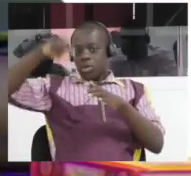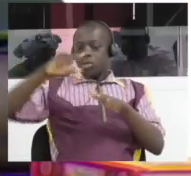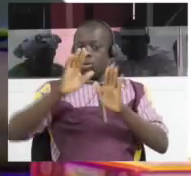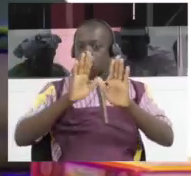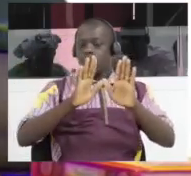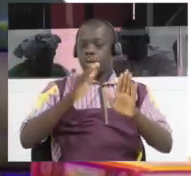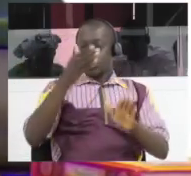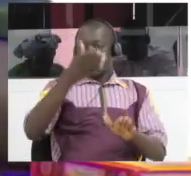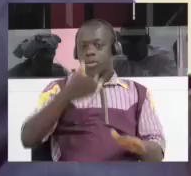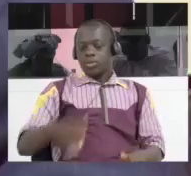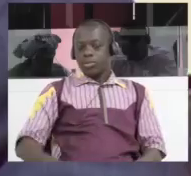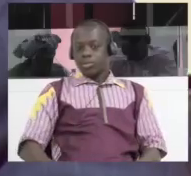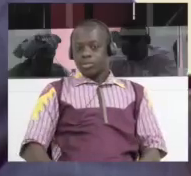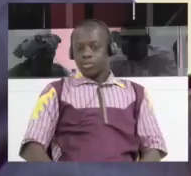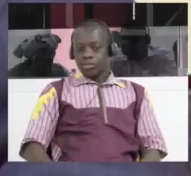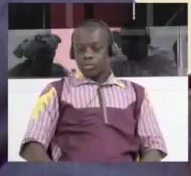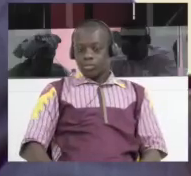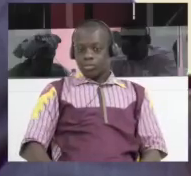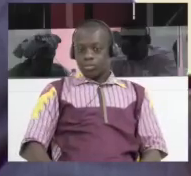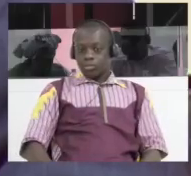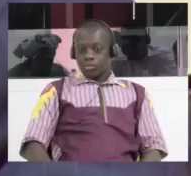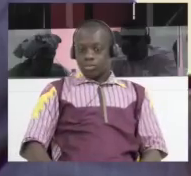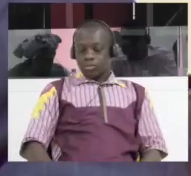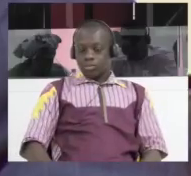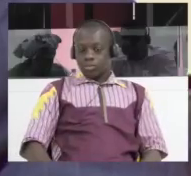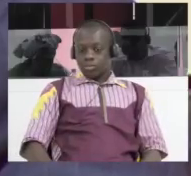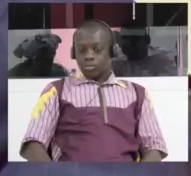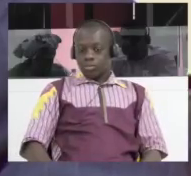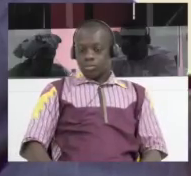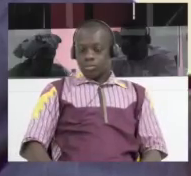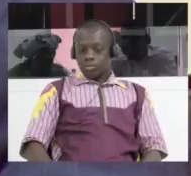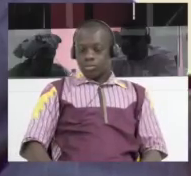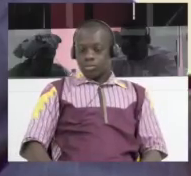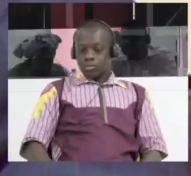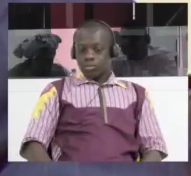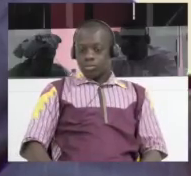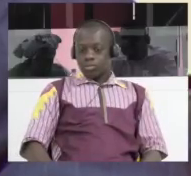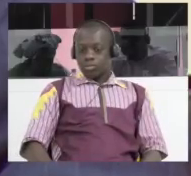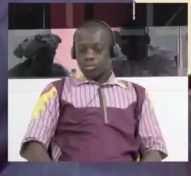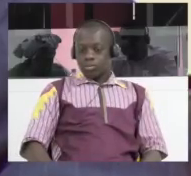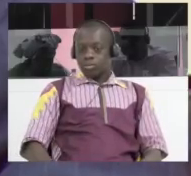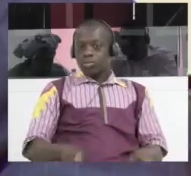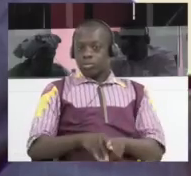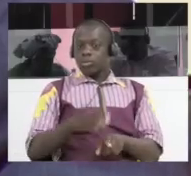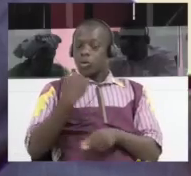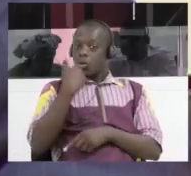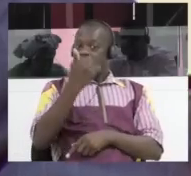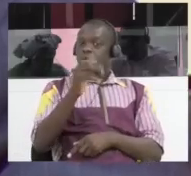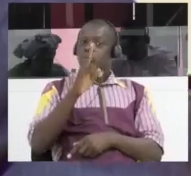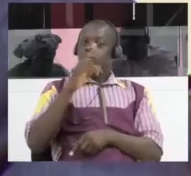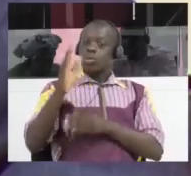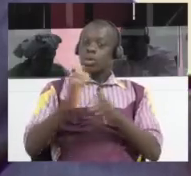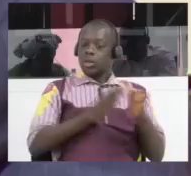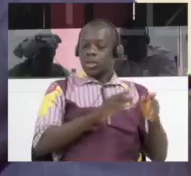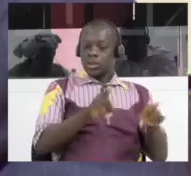us. Did you ask who was in charge, who organized this coup?